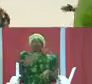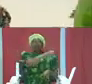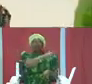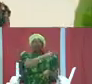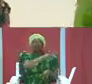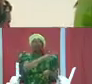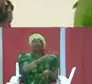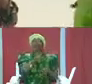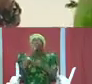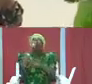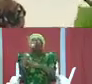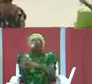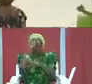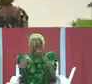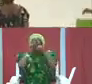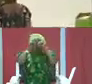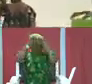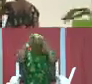God bless you.